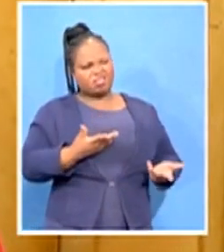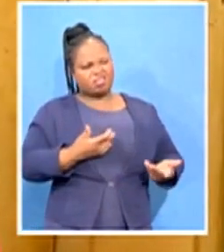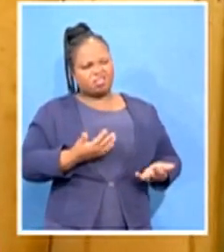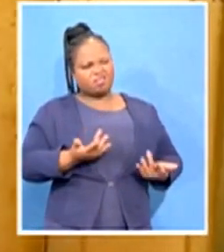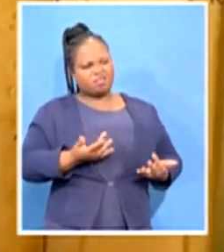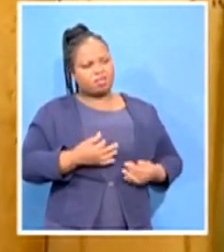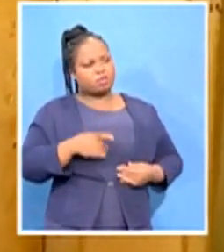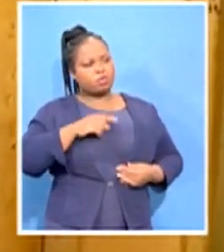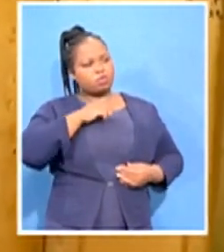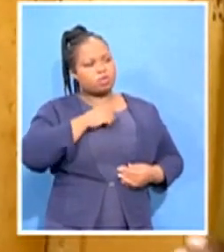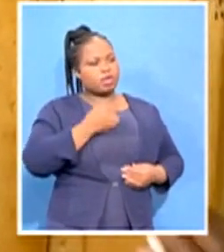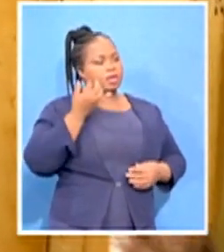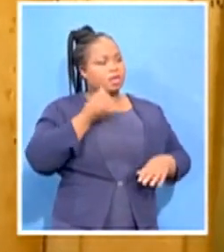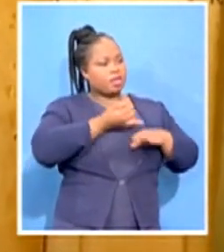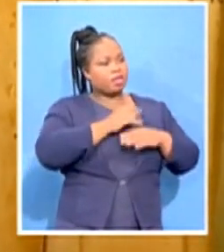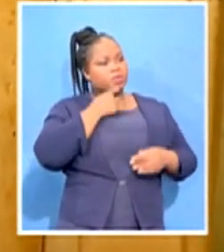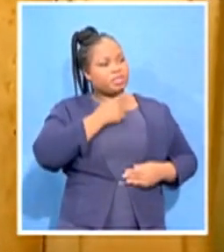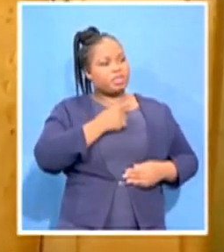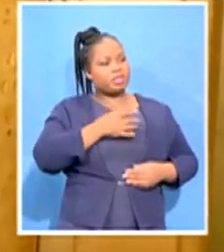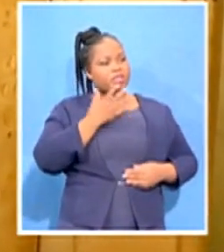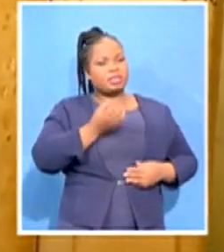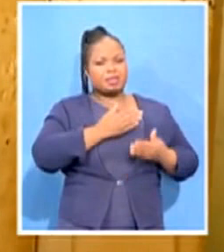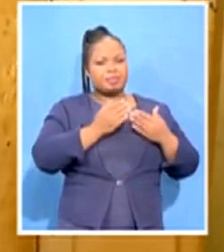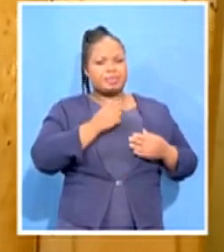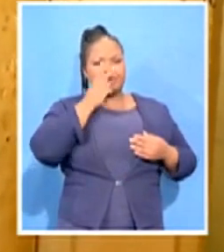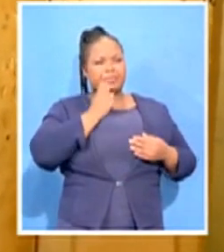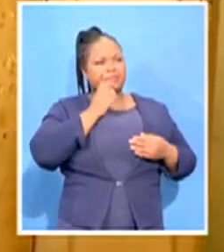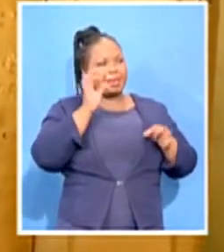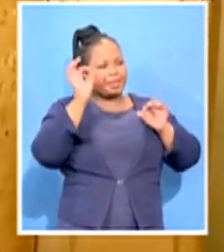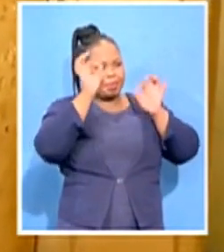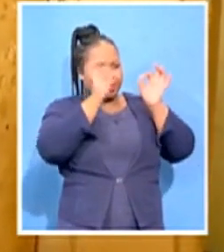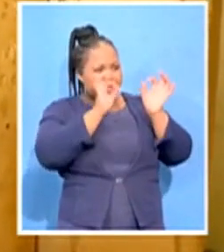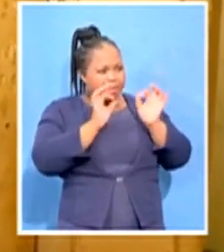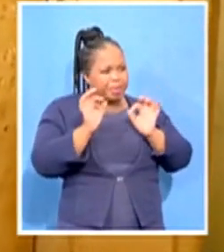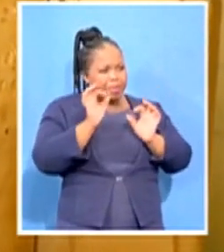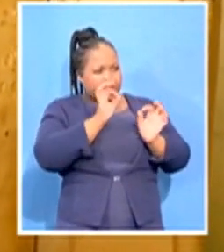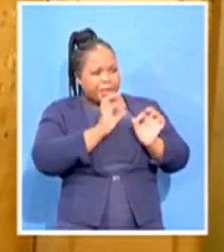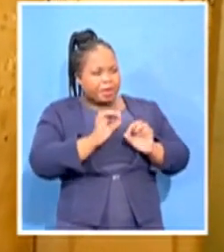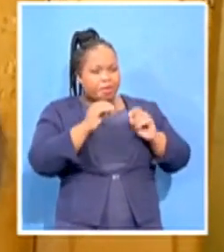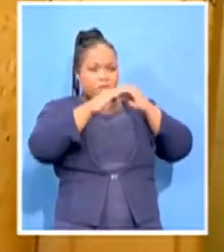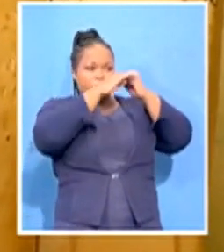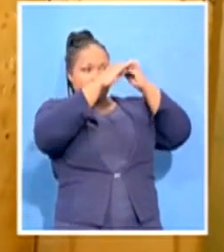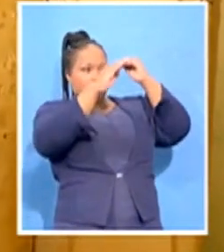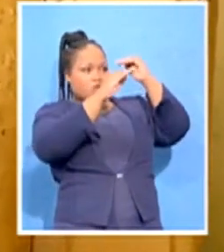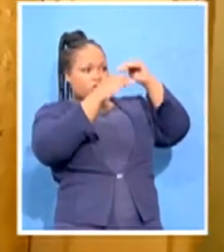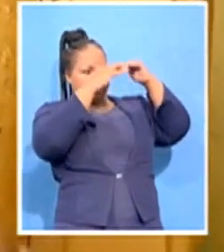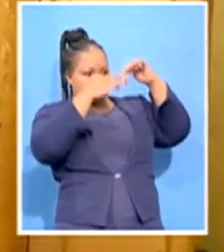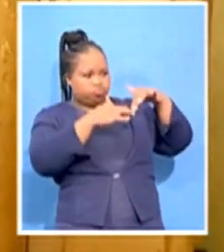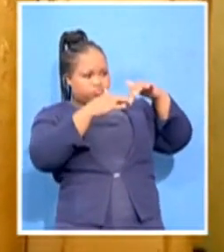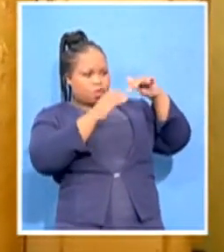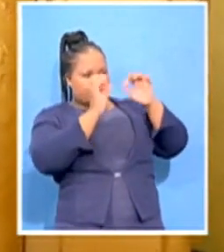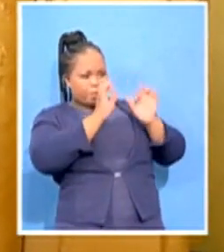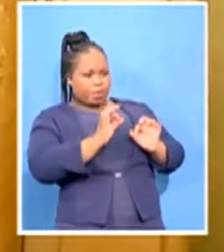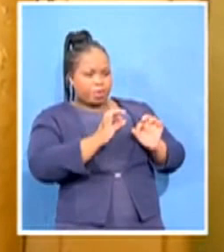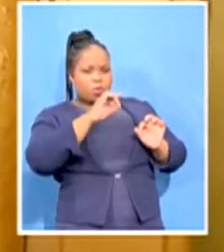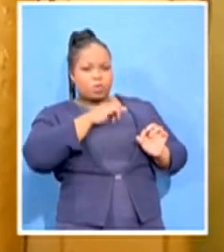substance that comes from the They come from the roof. If I put something just for the roof and